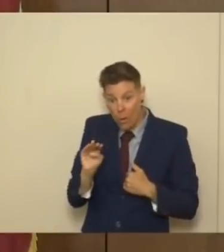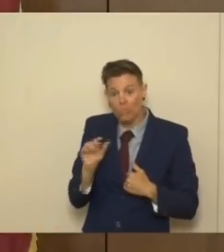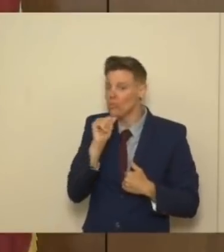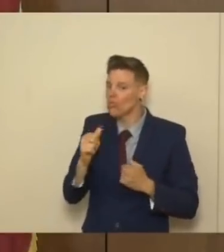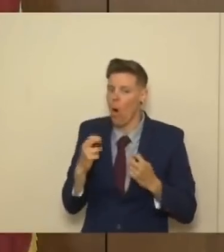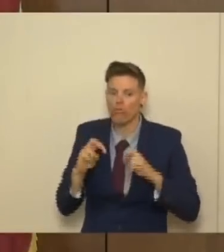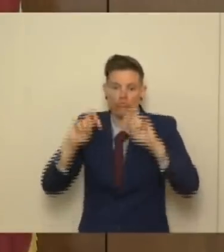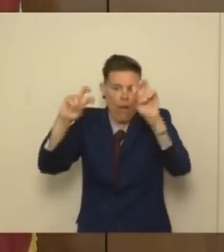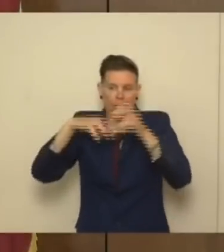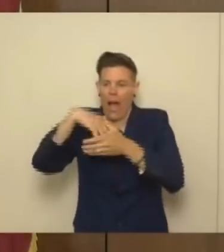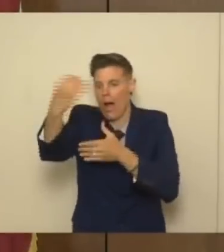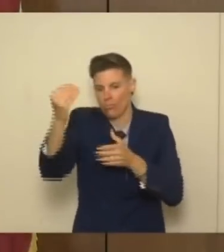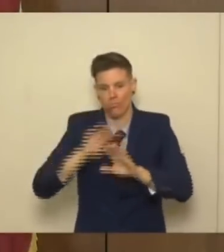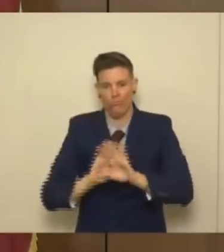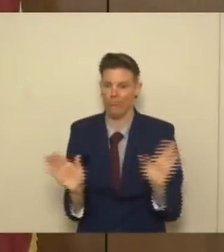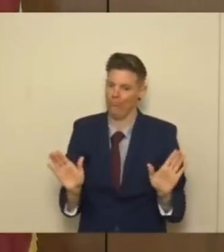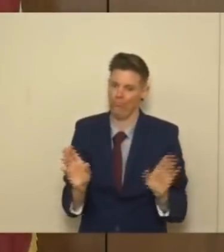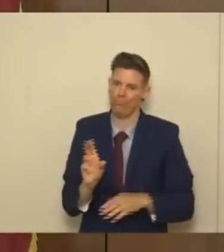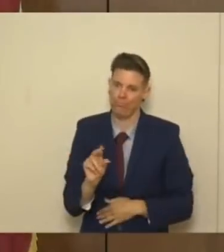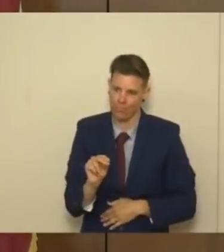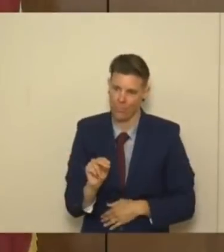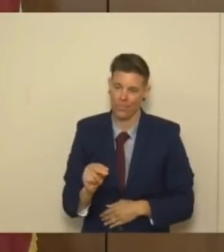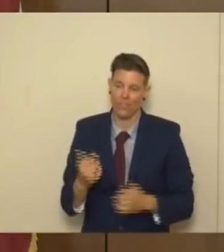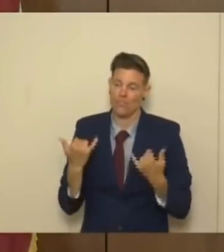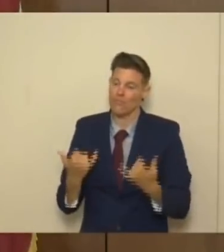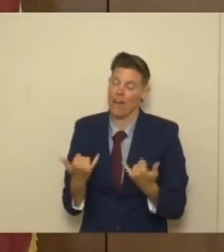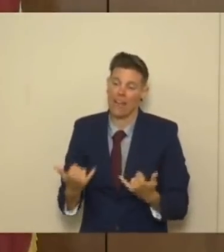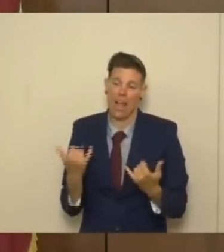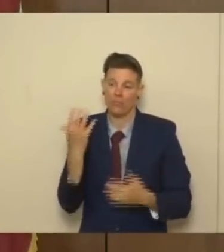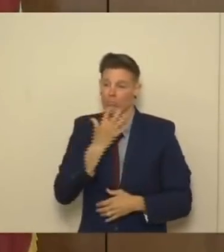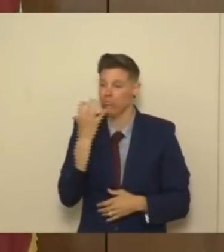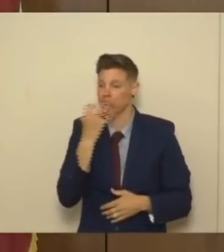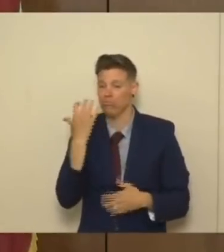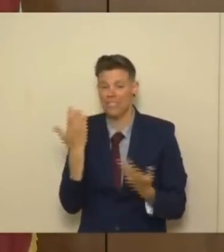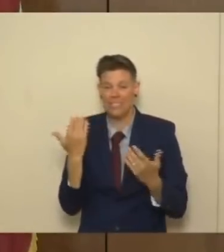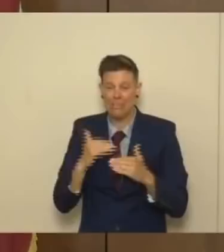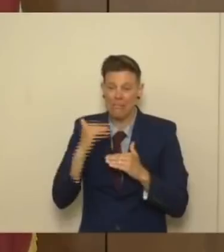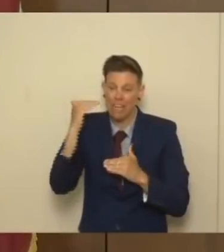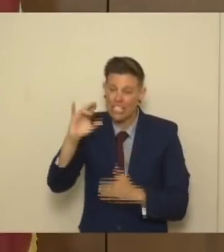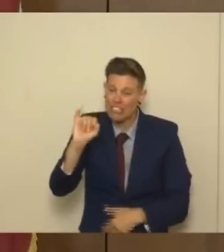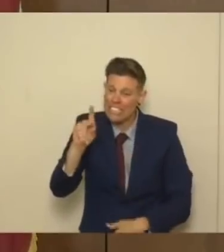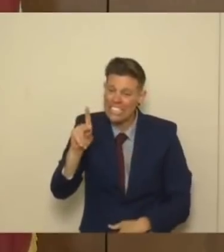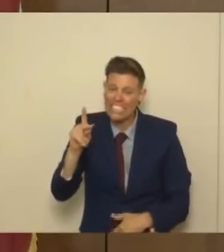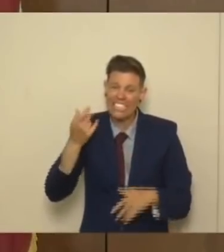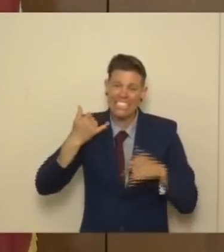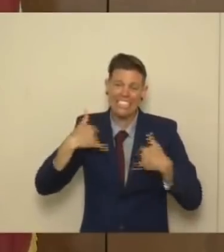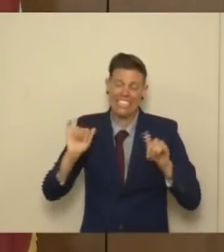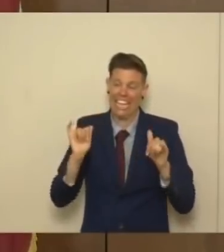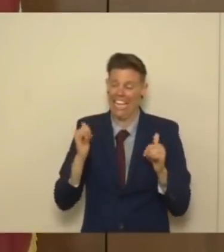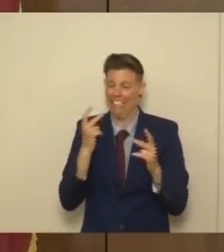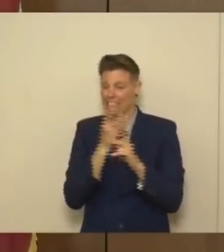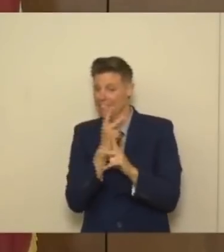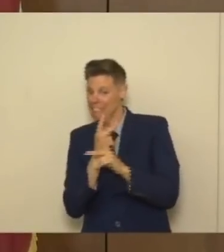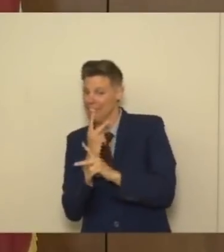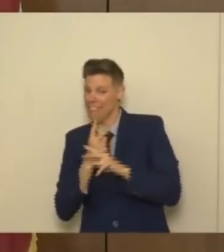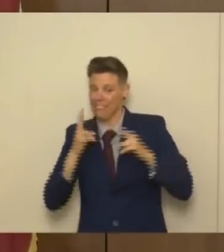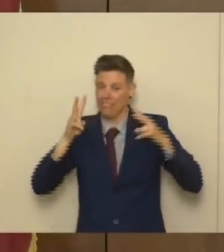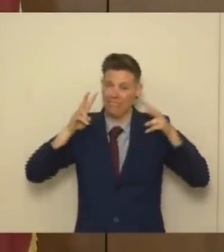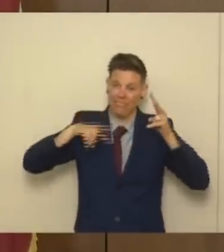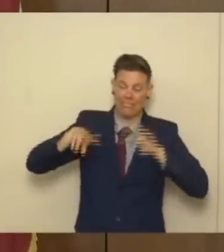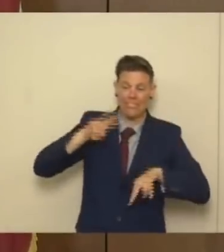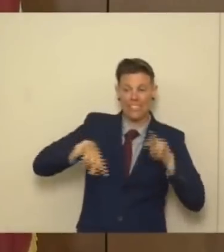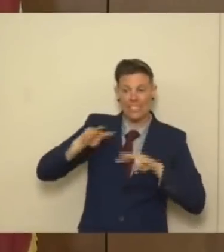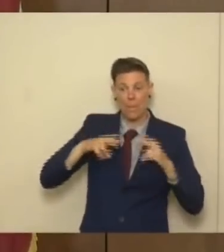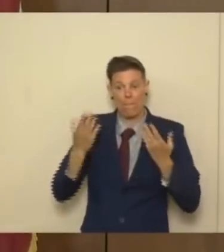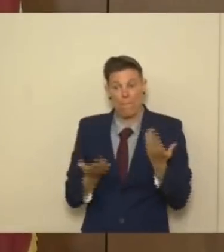are way too high, and I am evaluating what measures we might either reinstate or